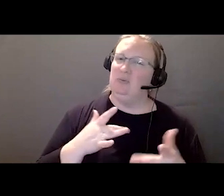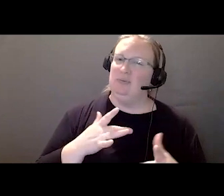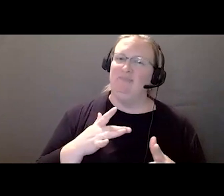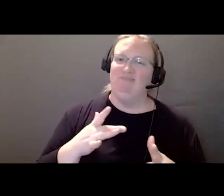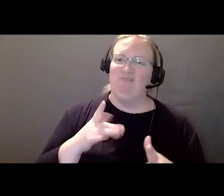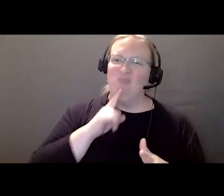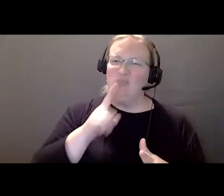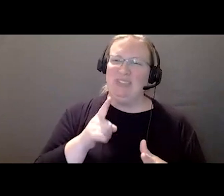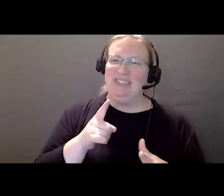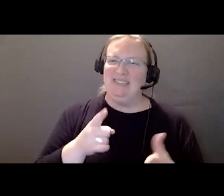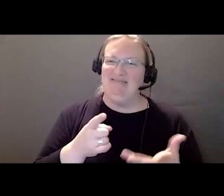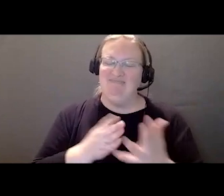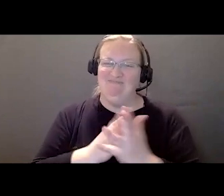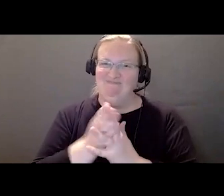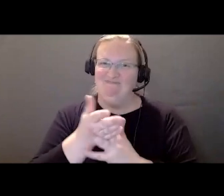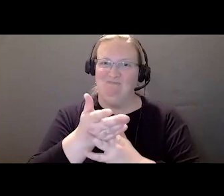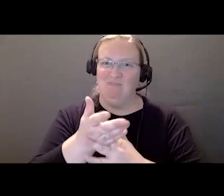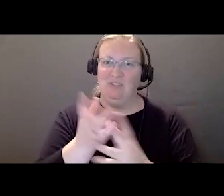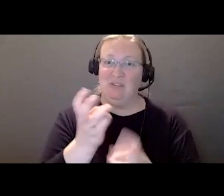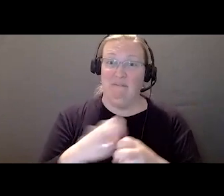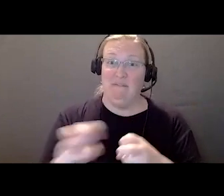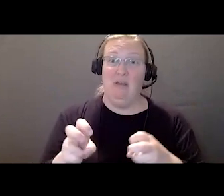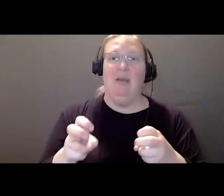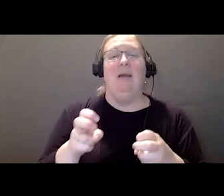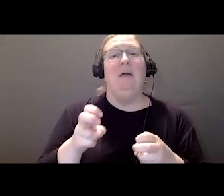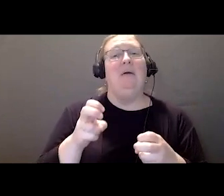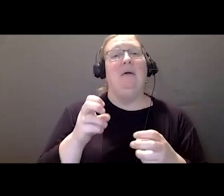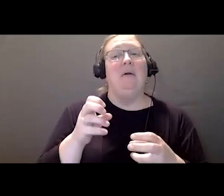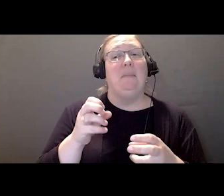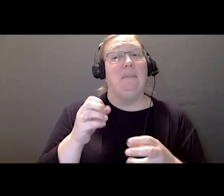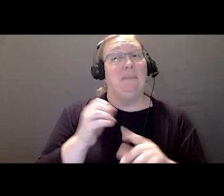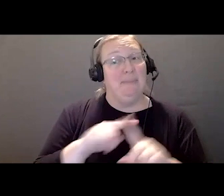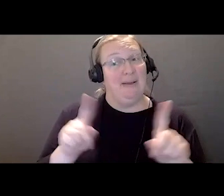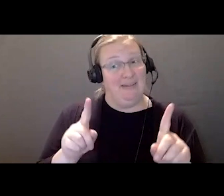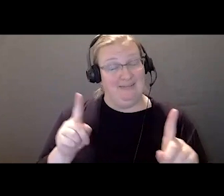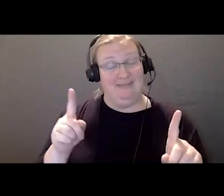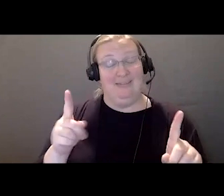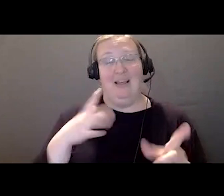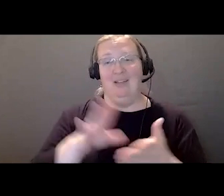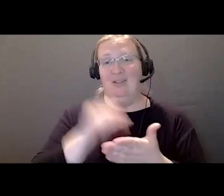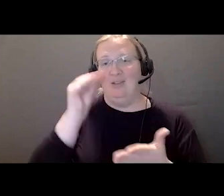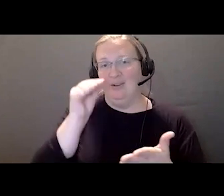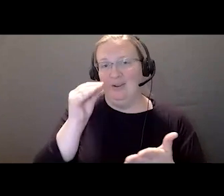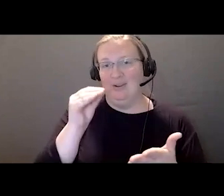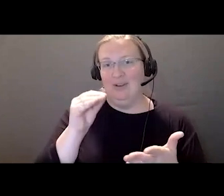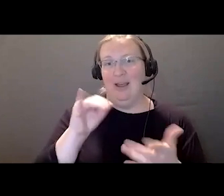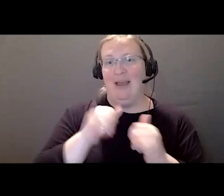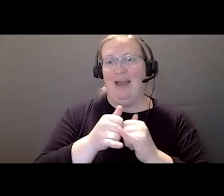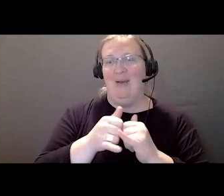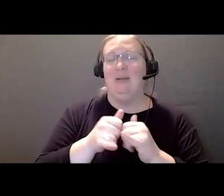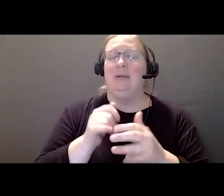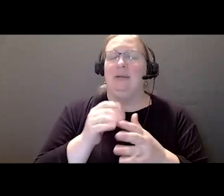difficult, but I have learned strategies to cope with these situations, mostly by listening to